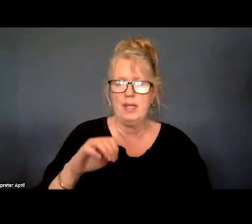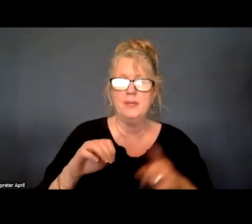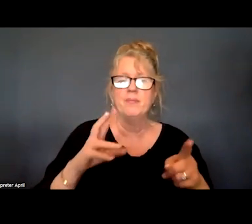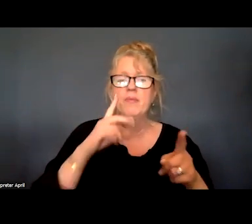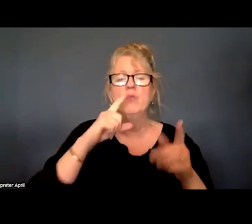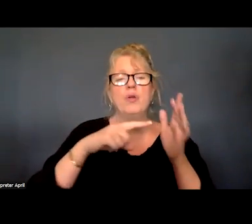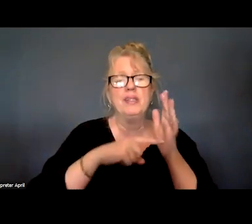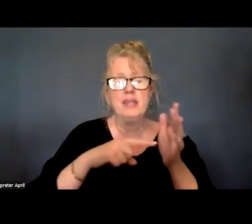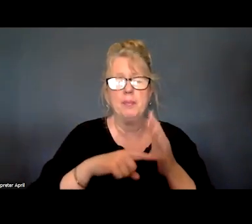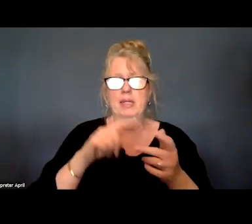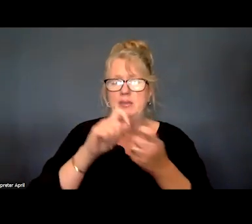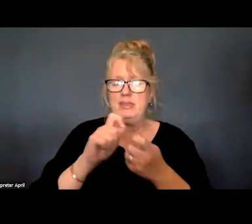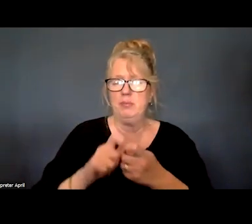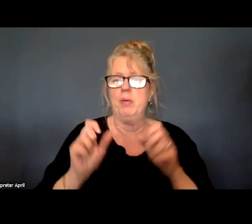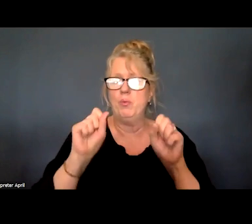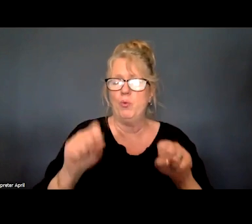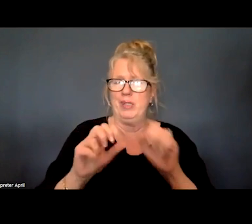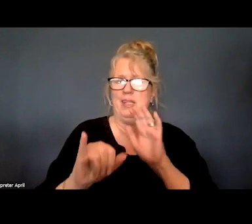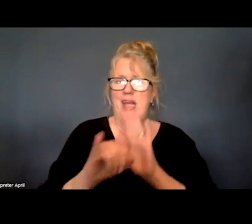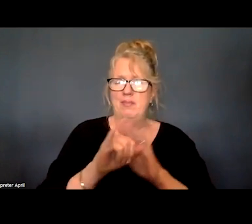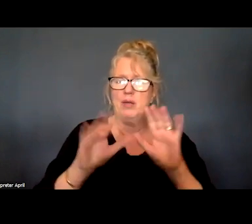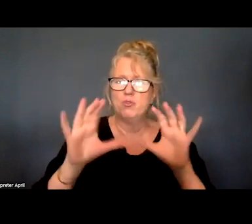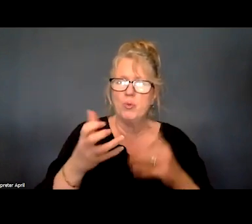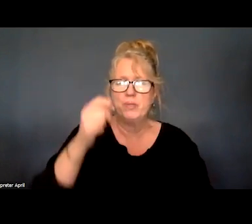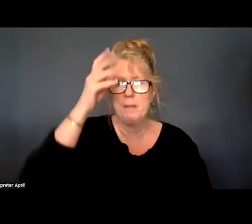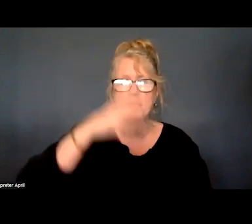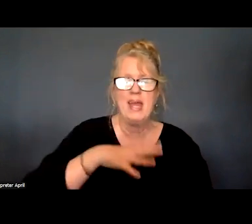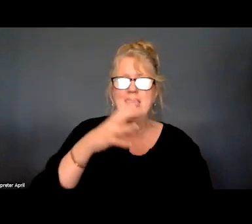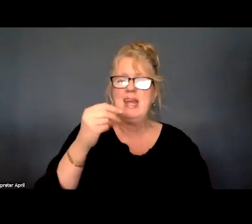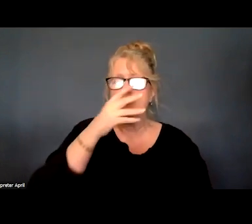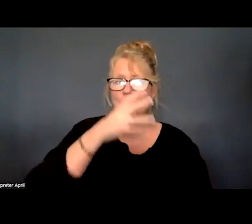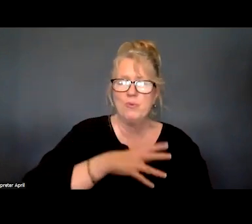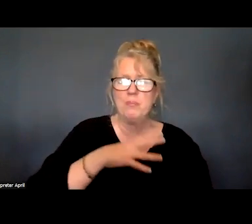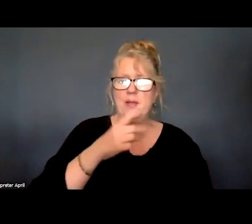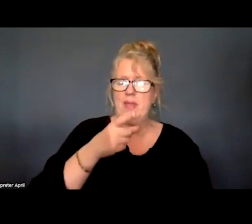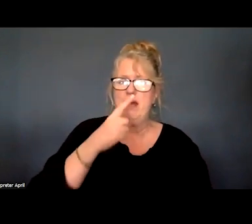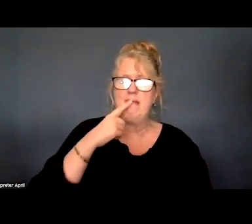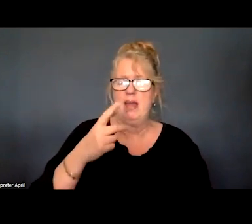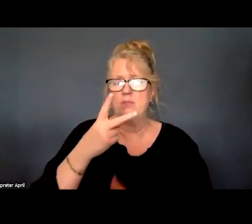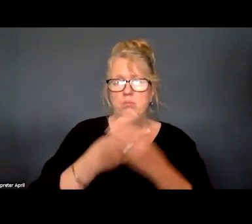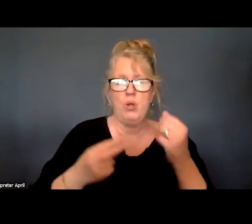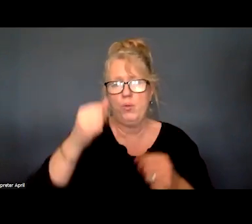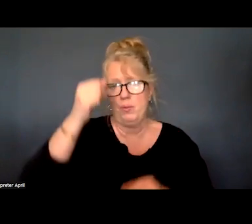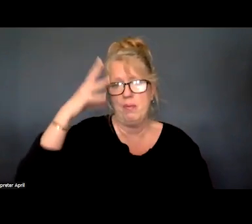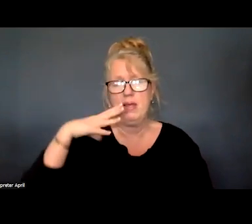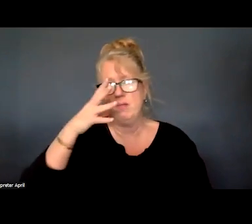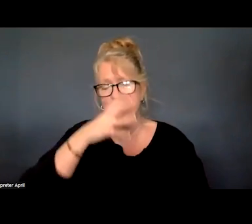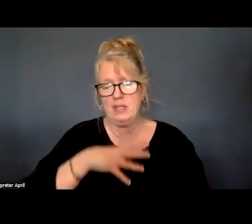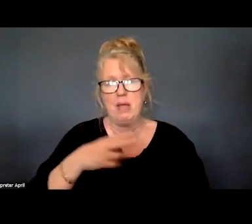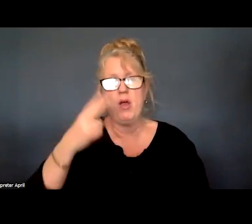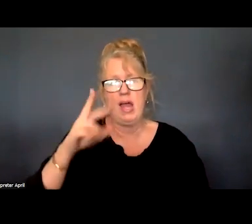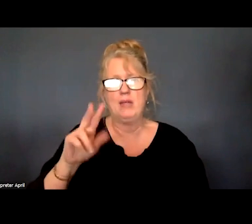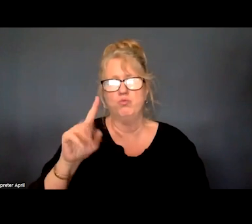demographic details, we were then able to identify groups of men and women that had some of the highest rates. For both males and females,